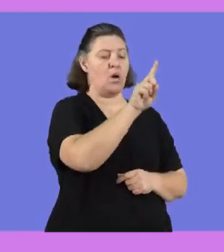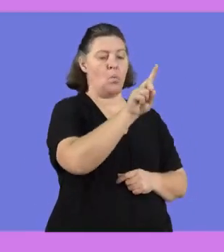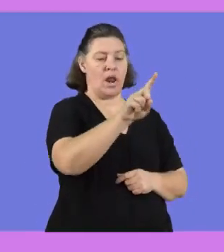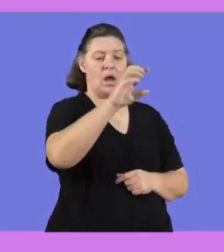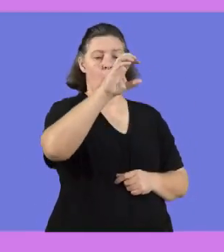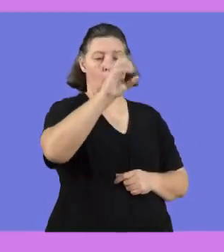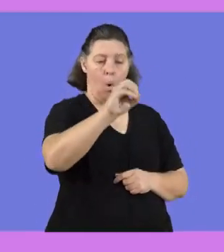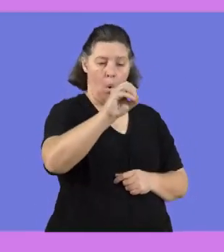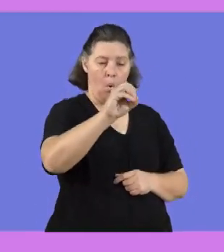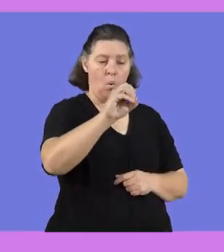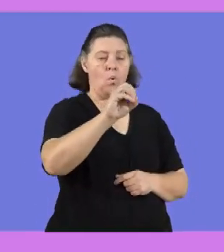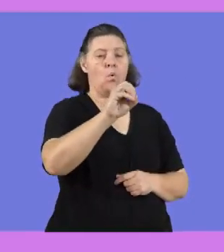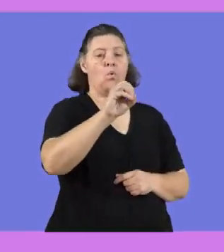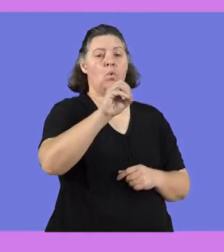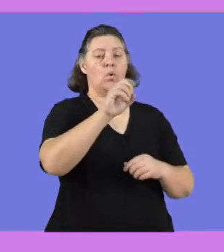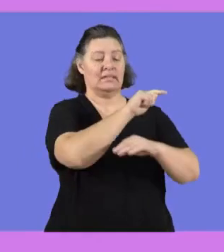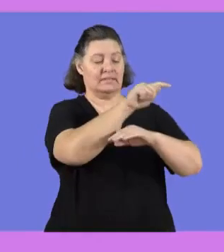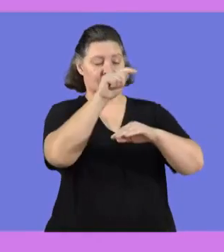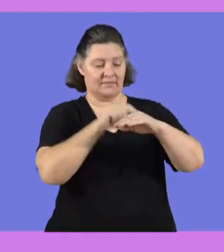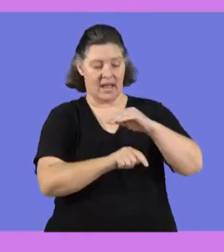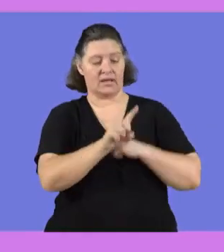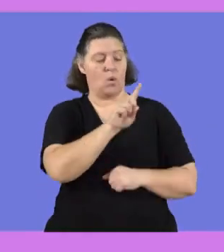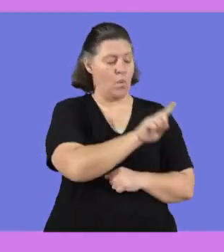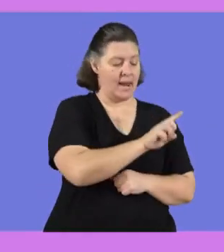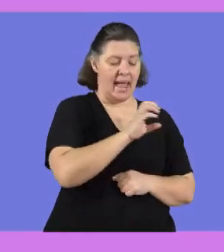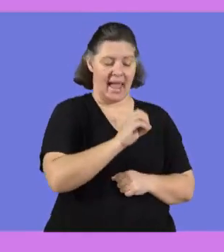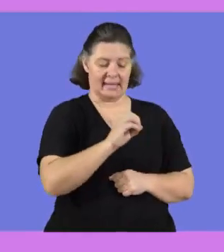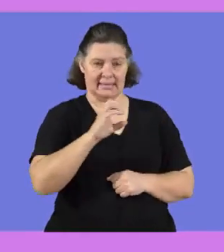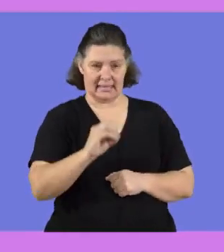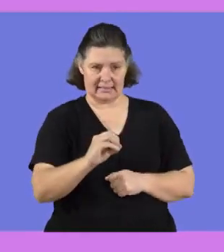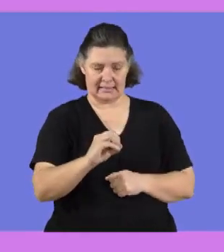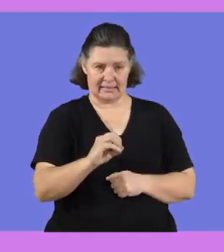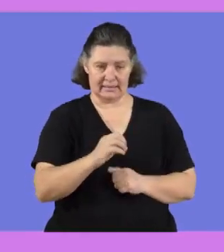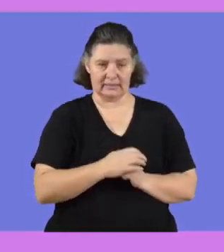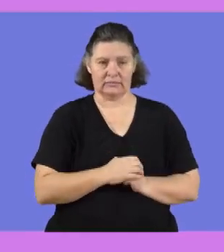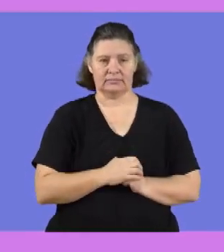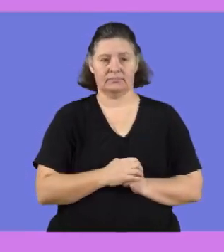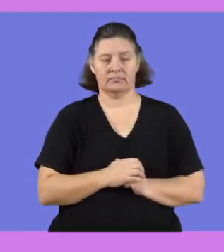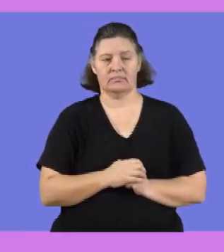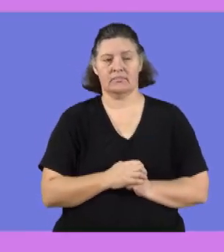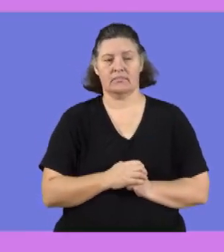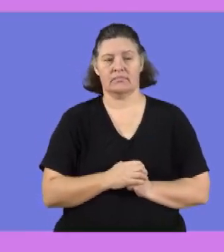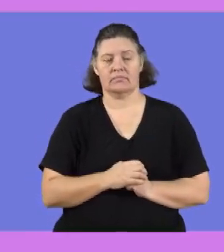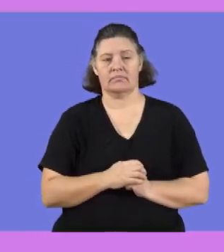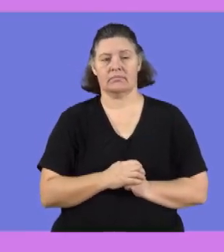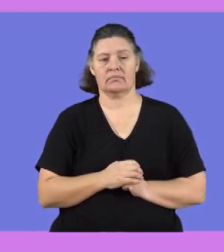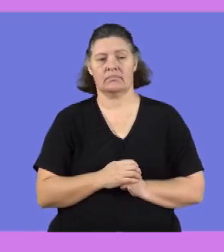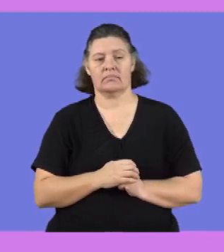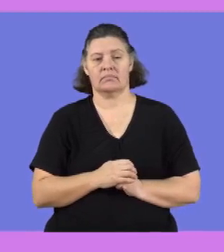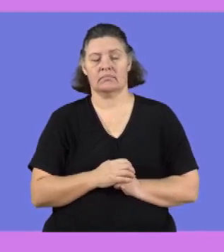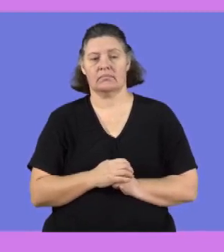110%. So as we add this two, 100% plus 10% being 110%, we